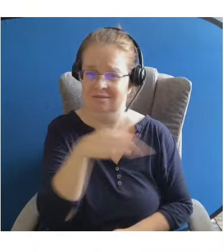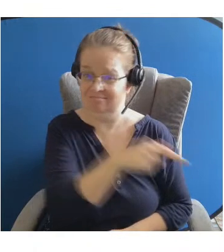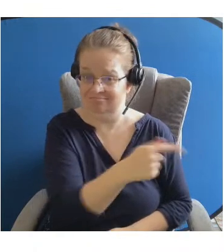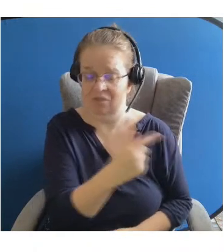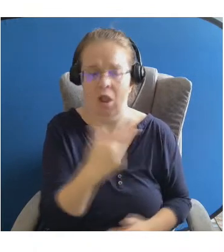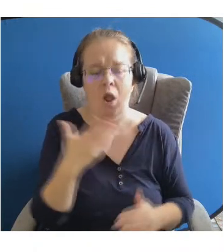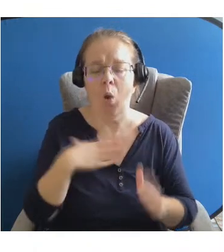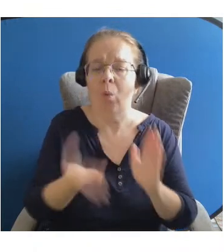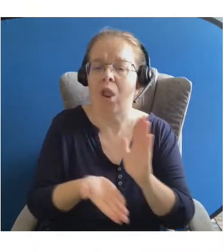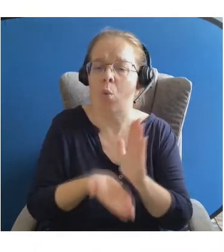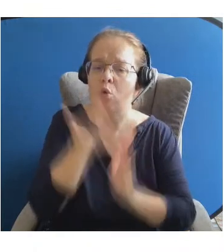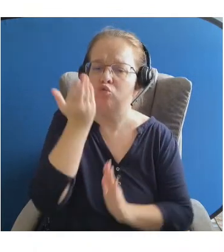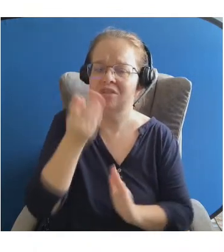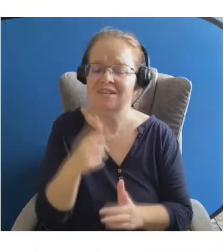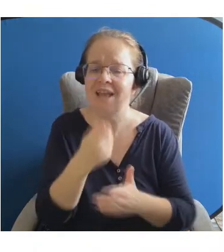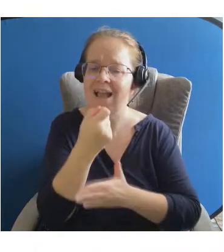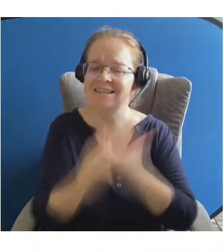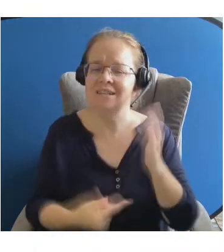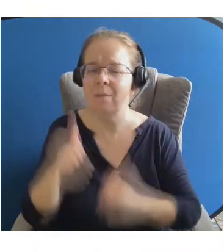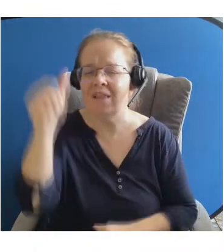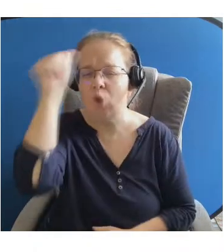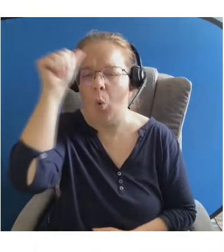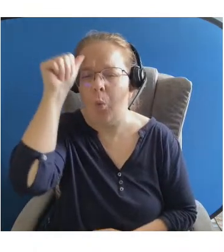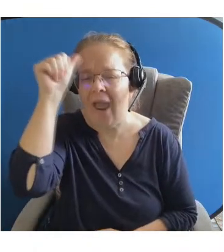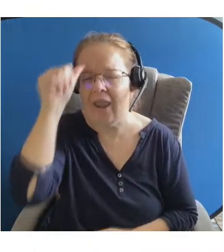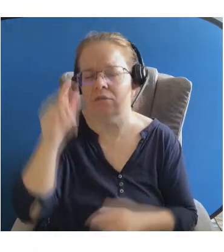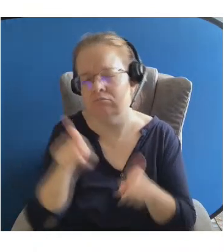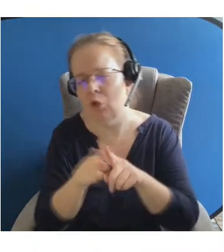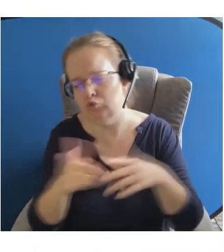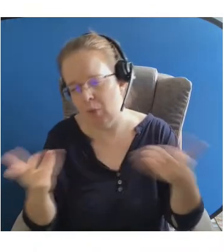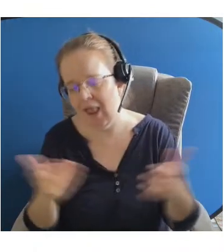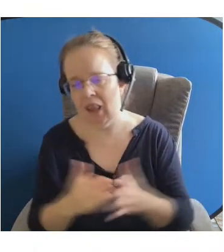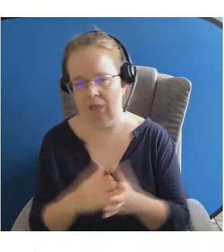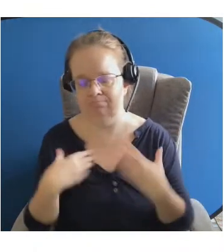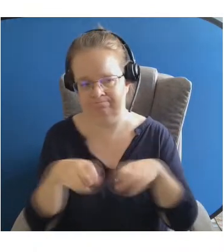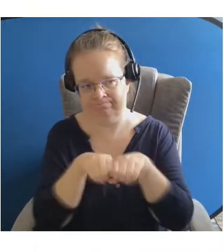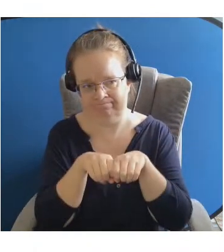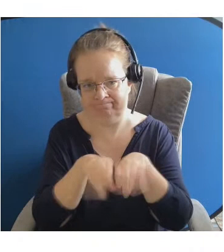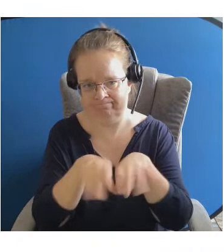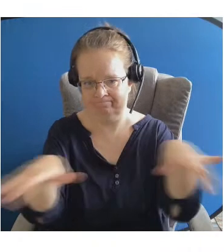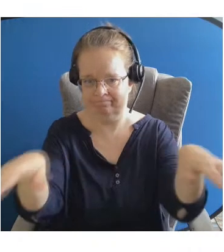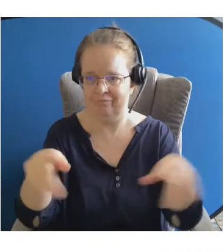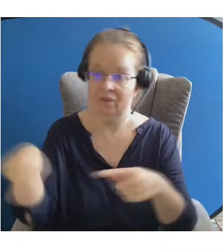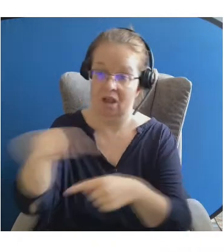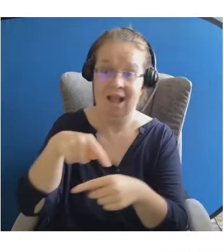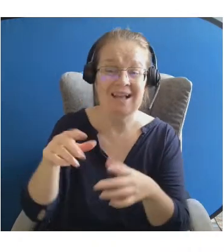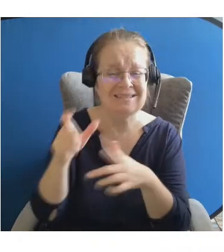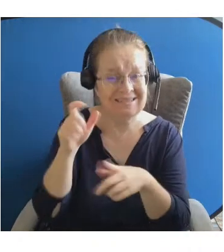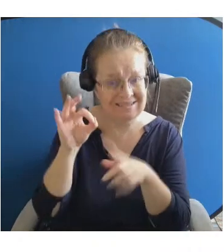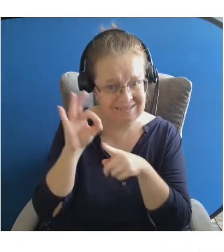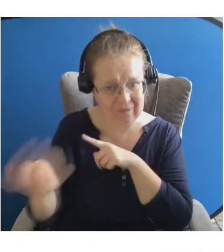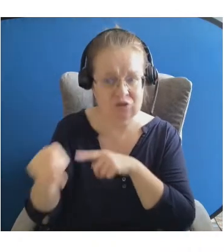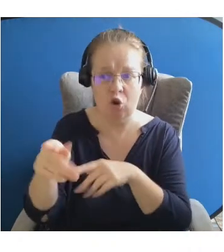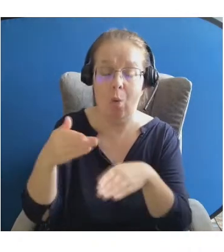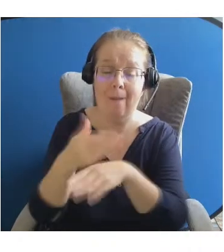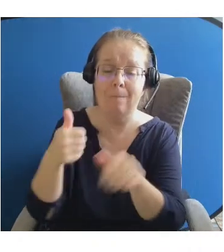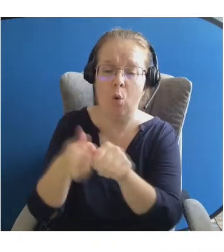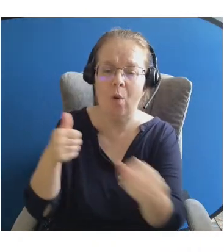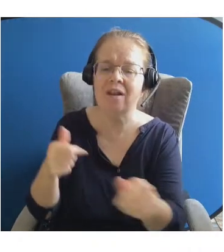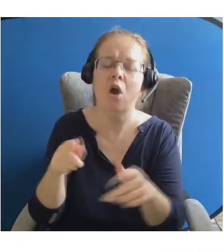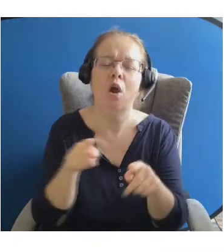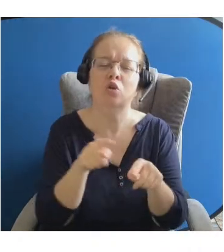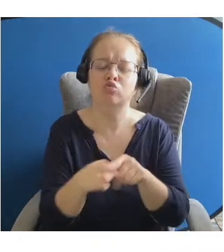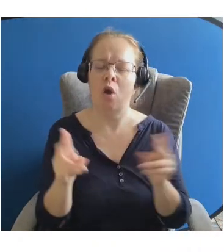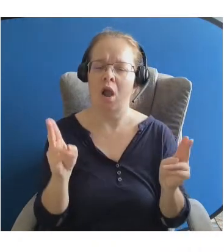increase disability awareness as well, and disability employment particularly, helping to reduce